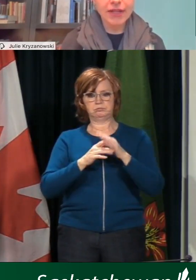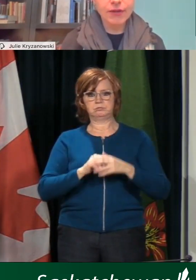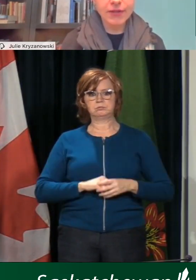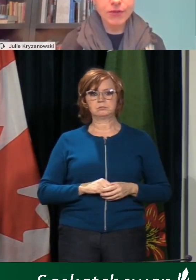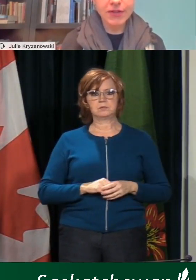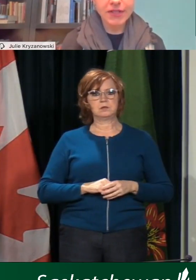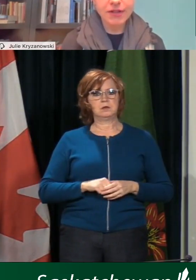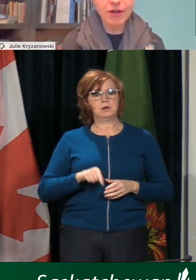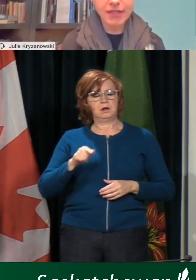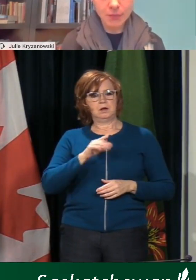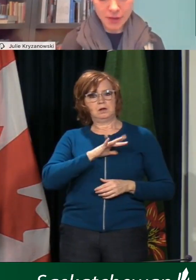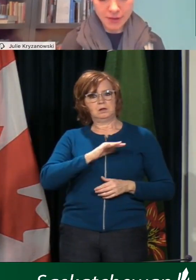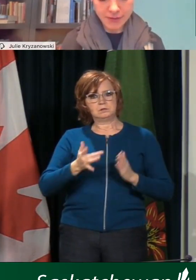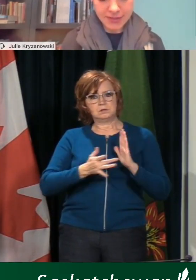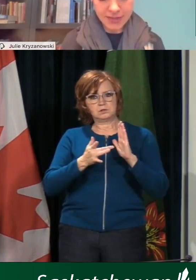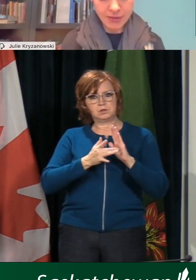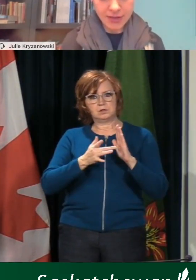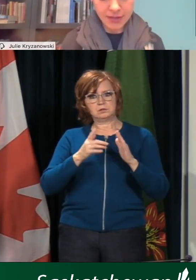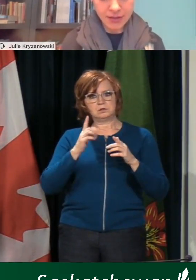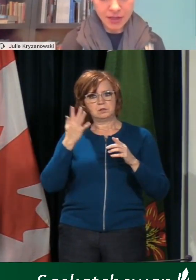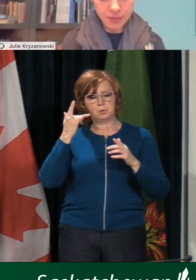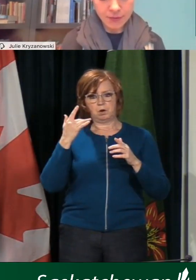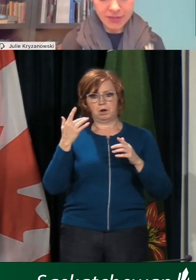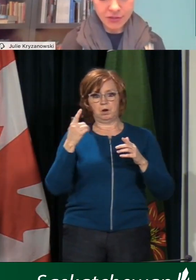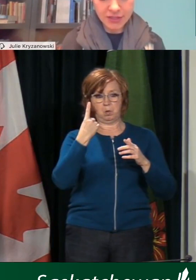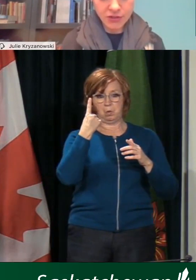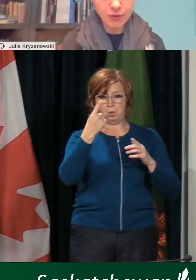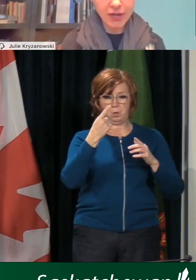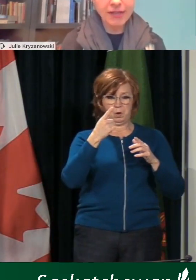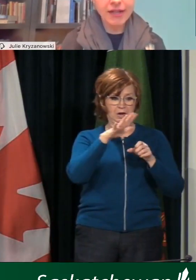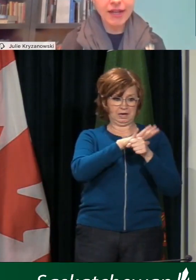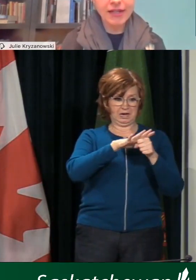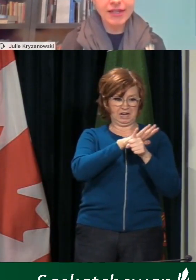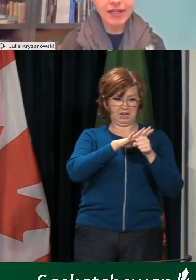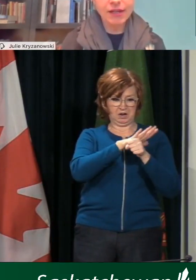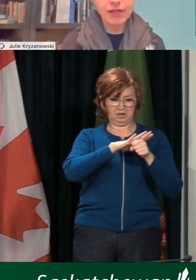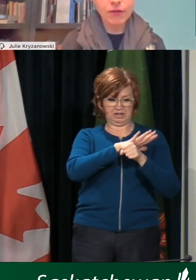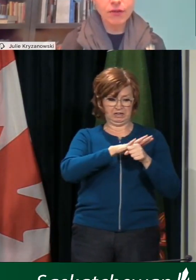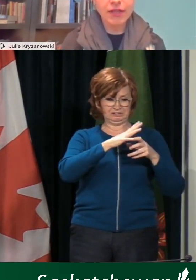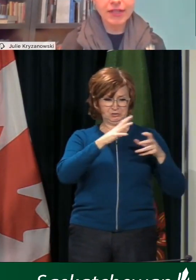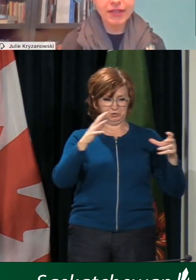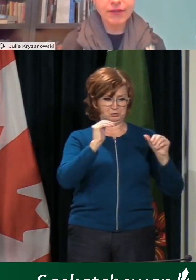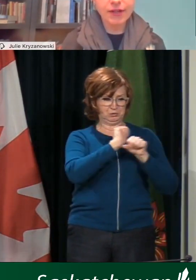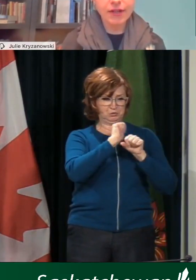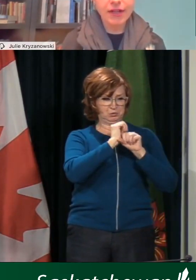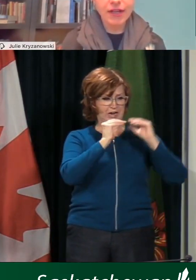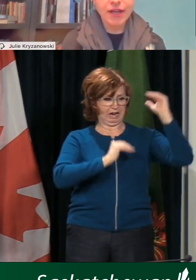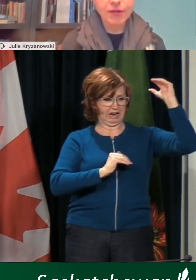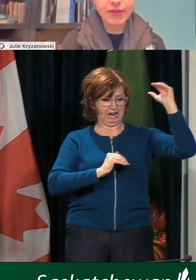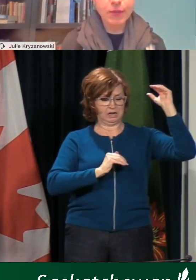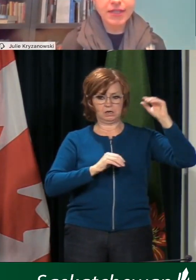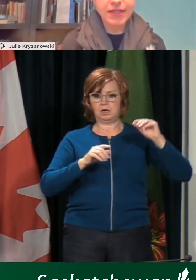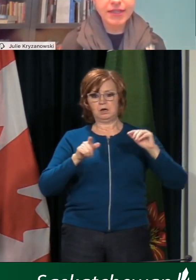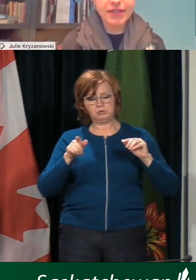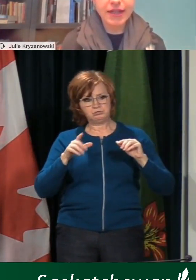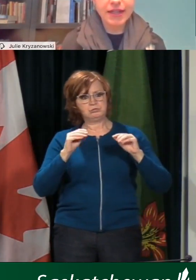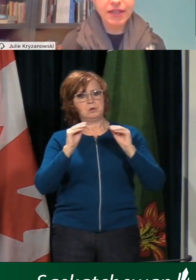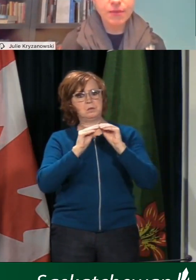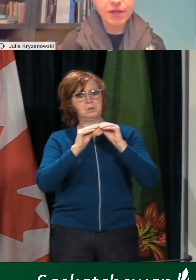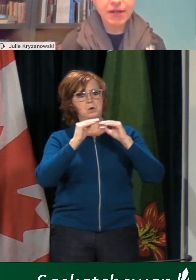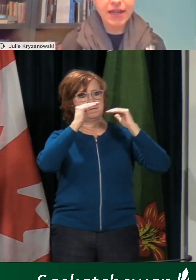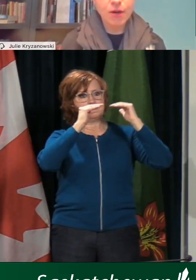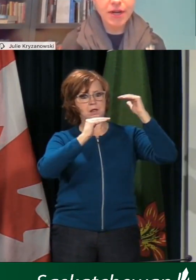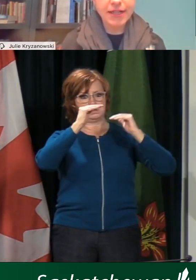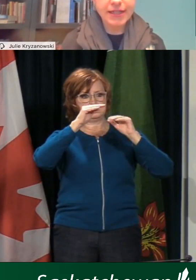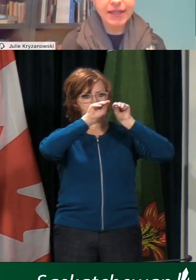level resources across the province so that we can provincially strengthen and continue to locally deliver responses to